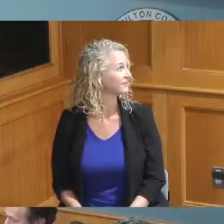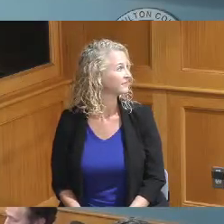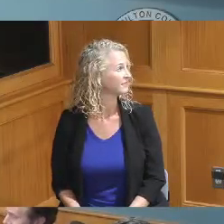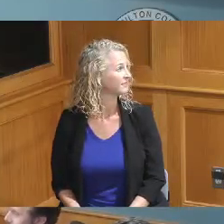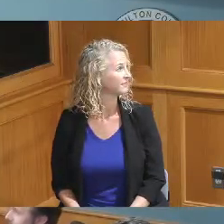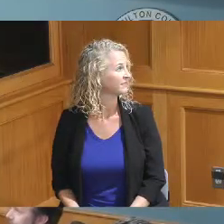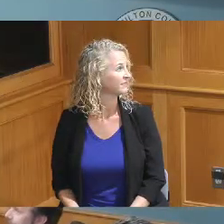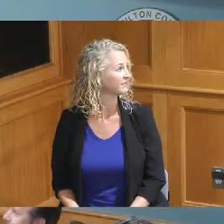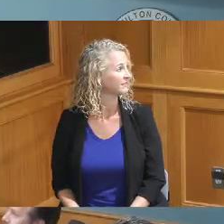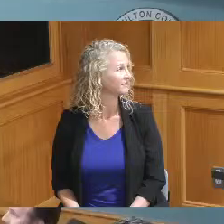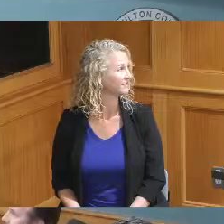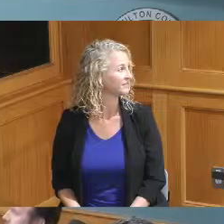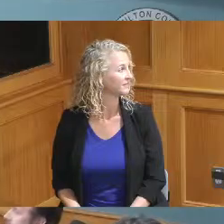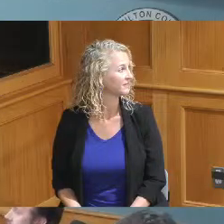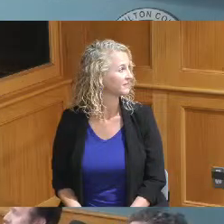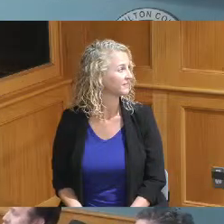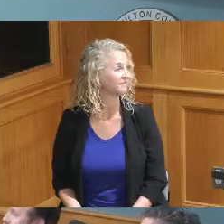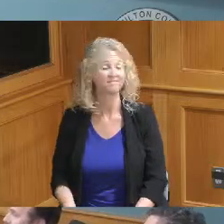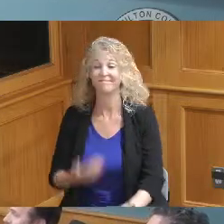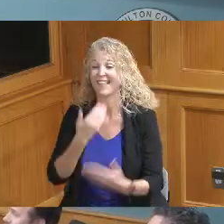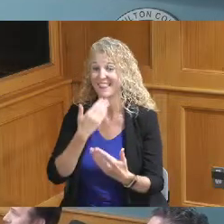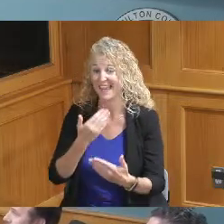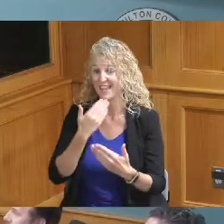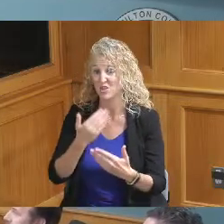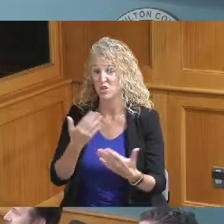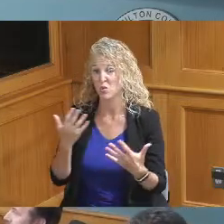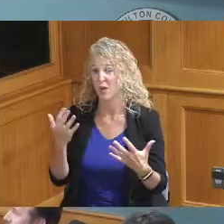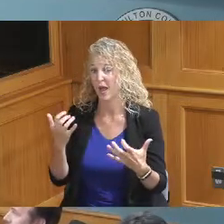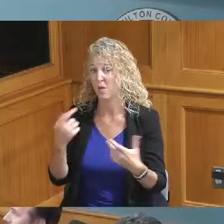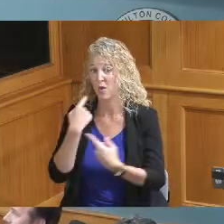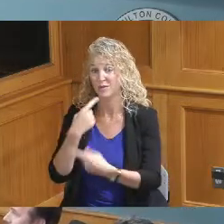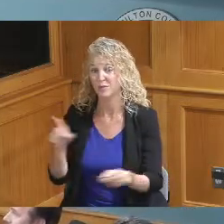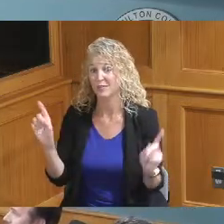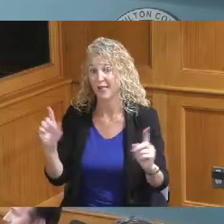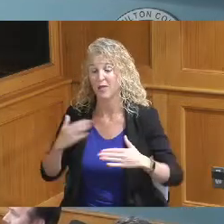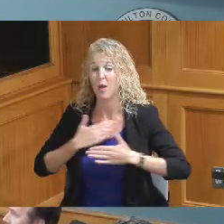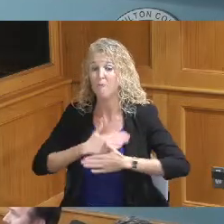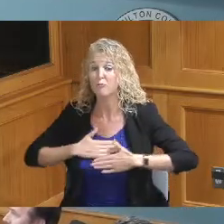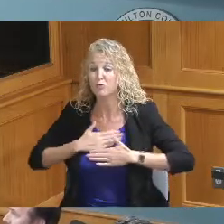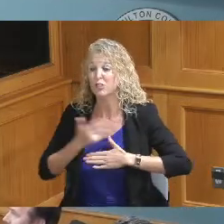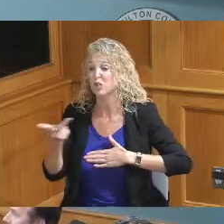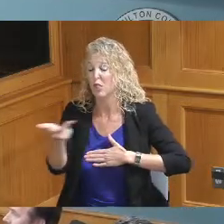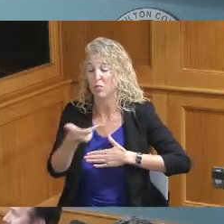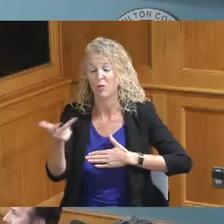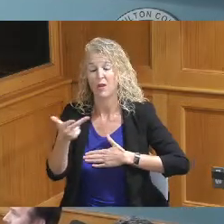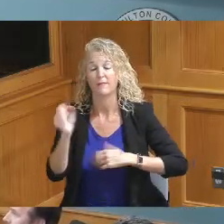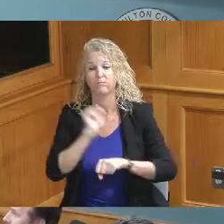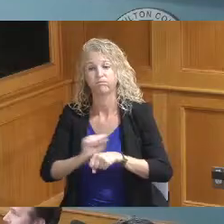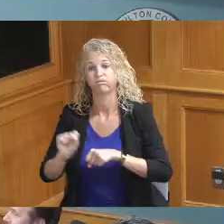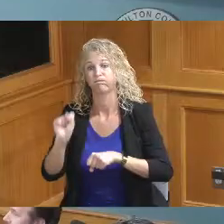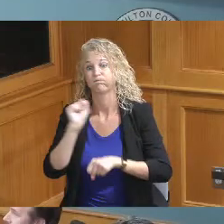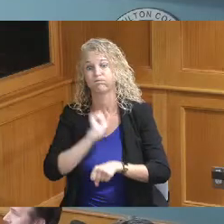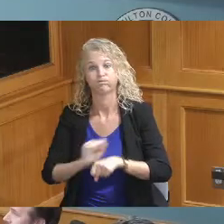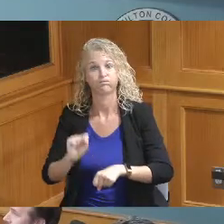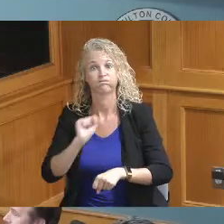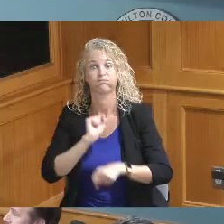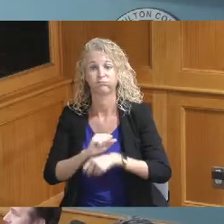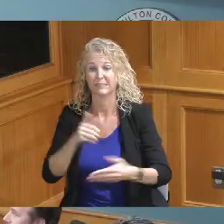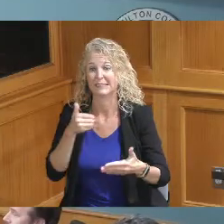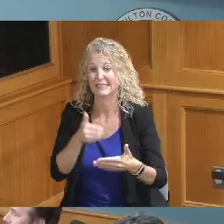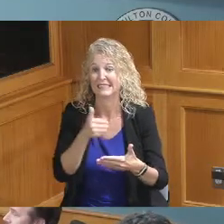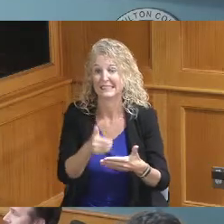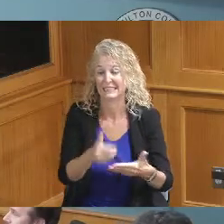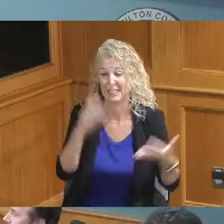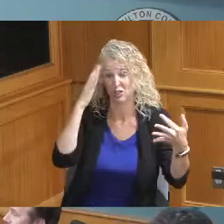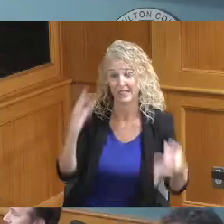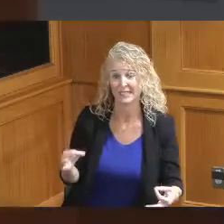Welcome. Thank you. I just want to say, we appreciate the board doing all they've done to try and get this deal done. We appreciate you